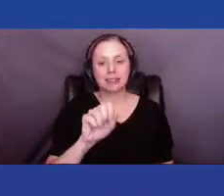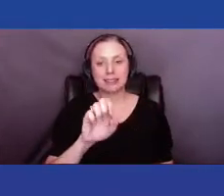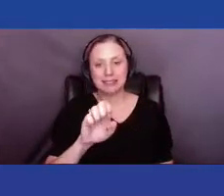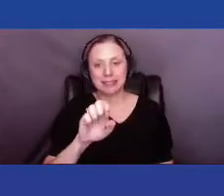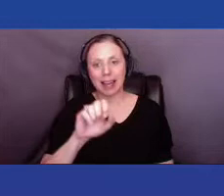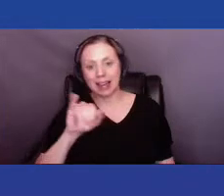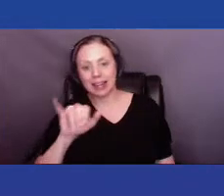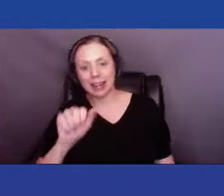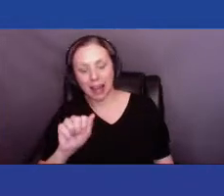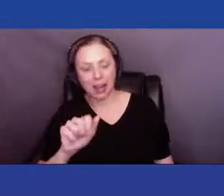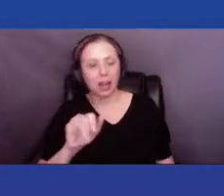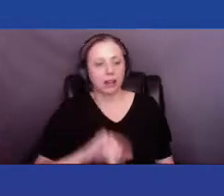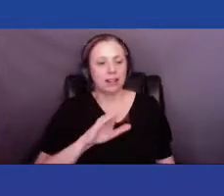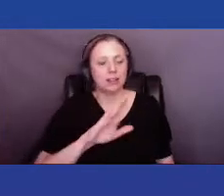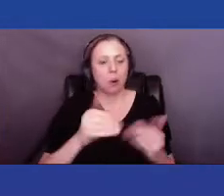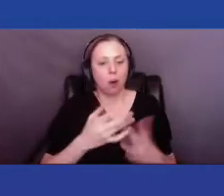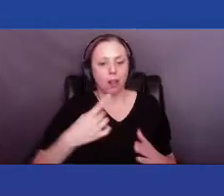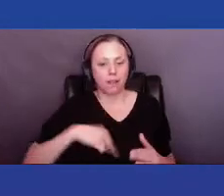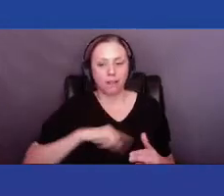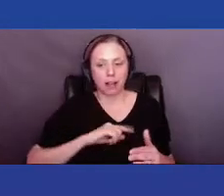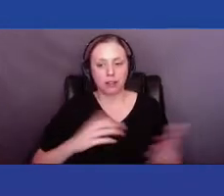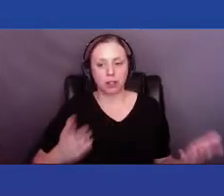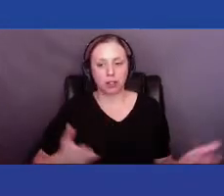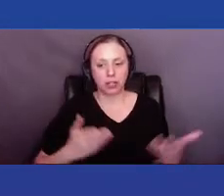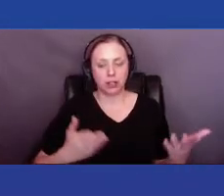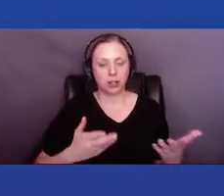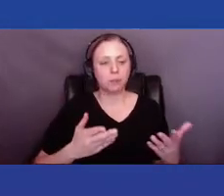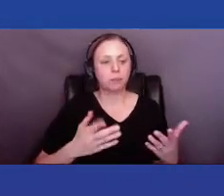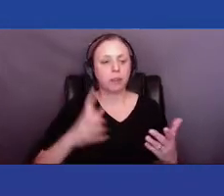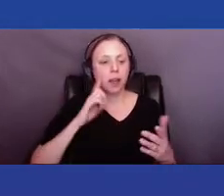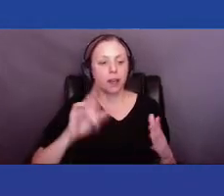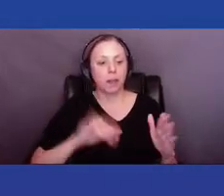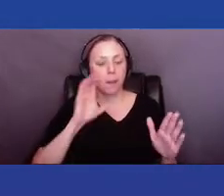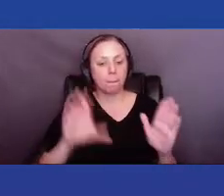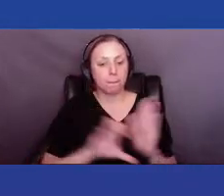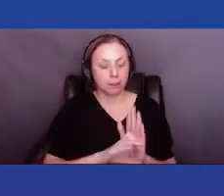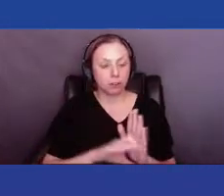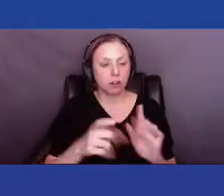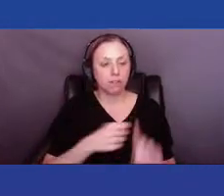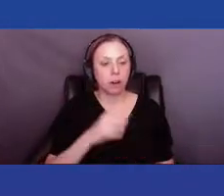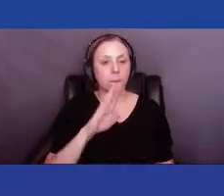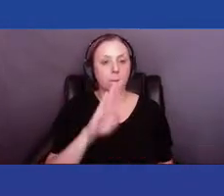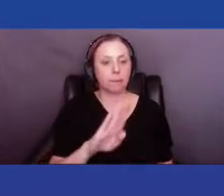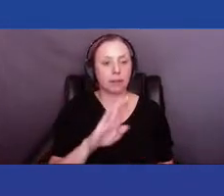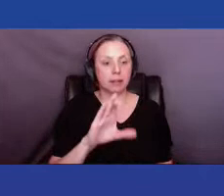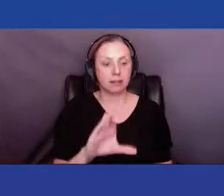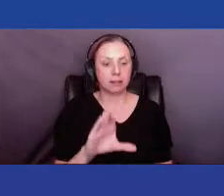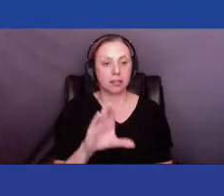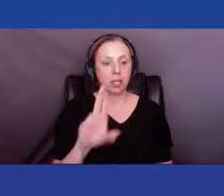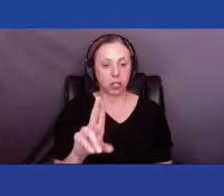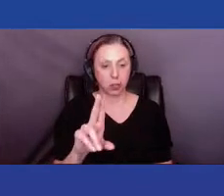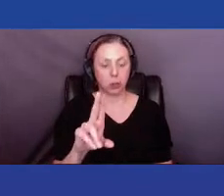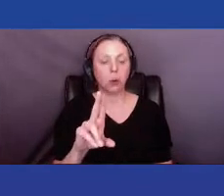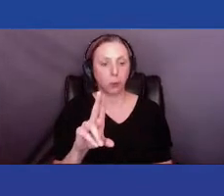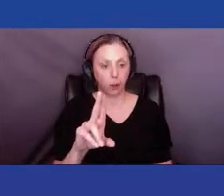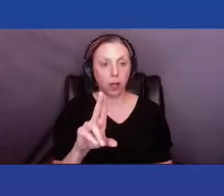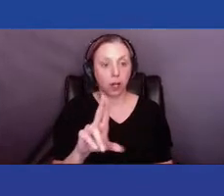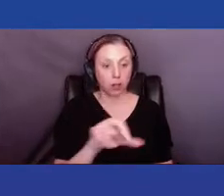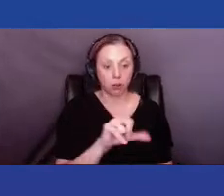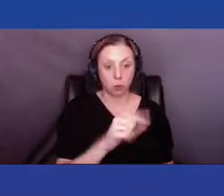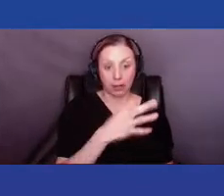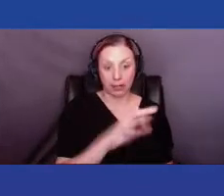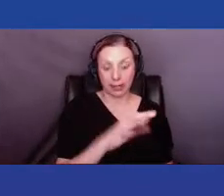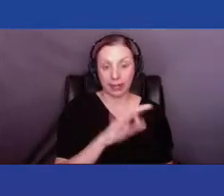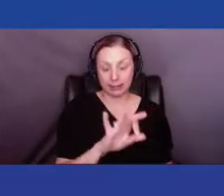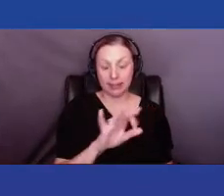here. And this picture is from VCU, where I began in 2019, bringing together